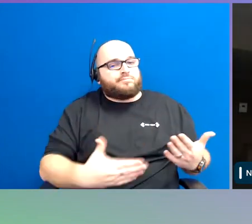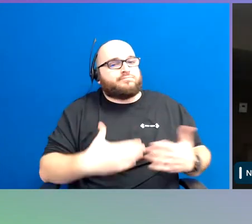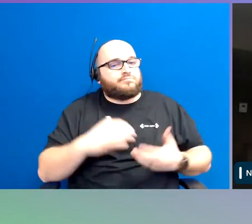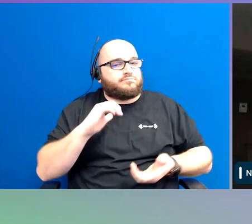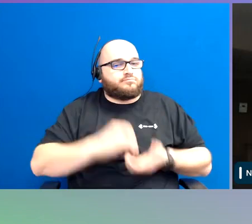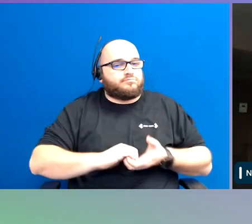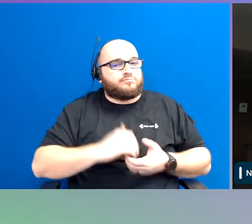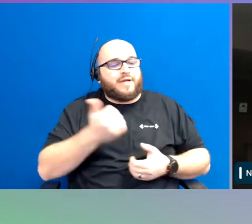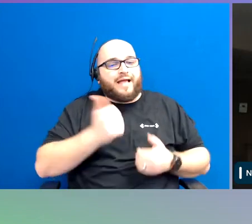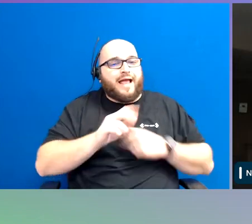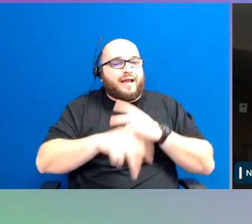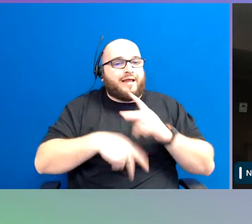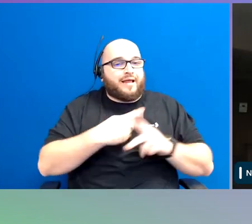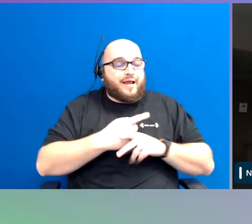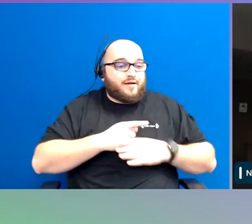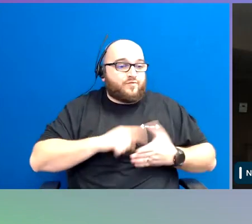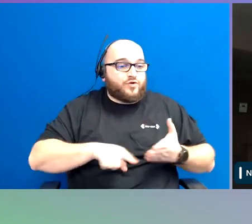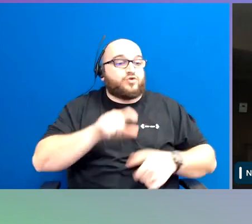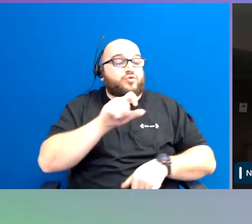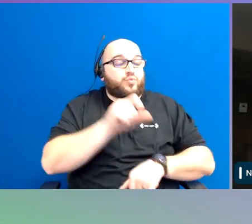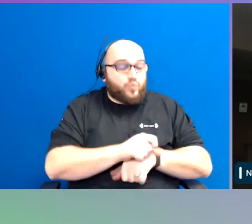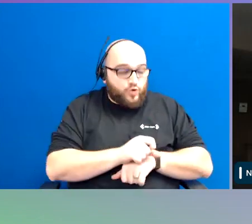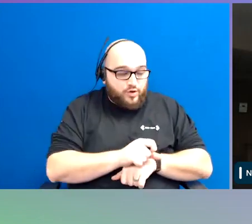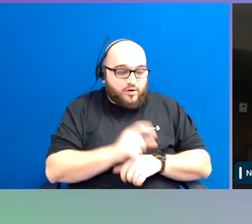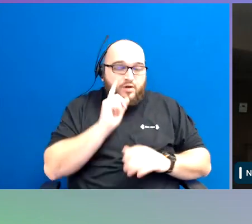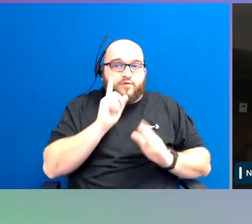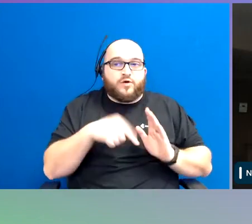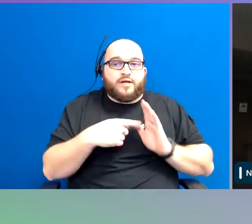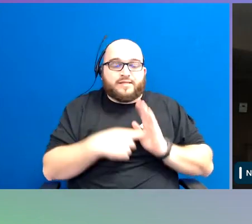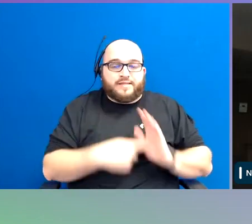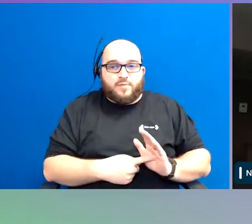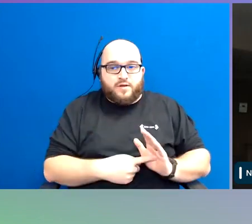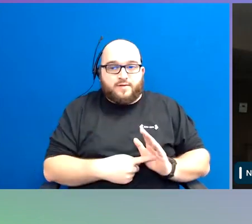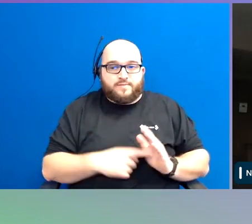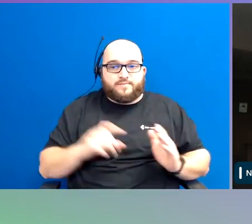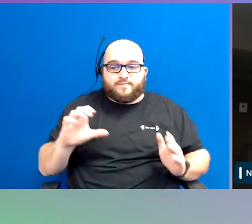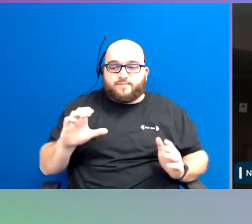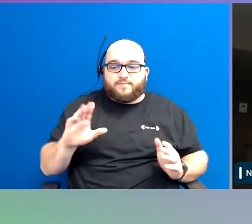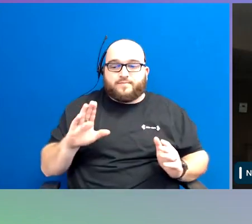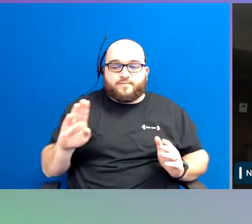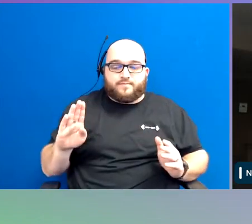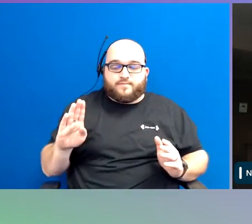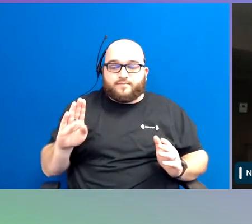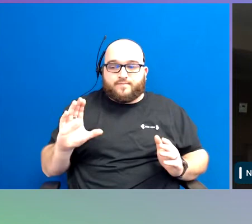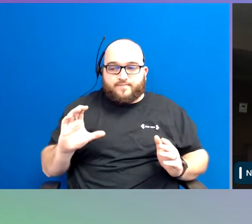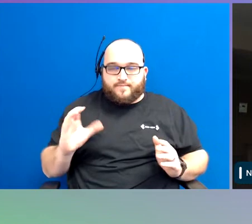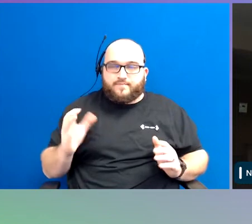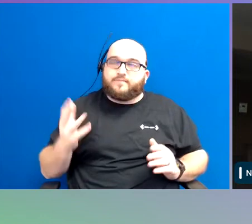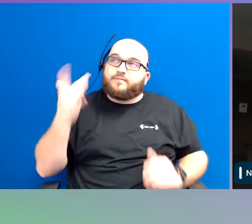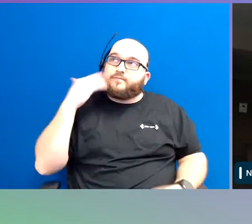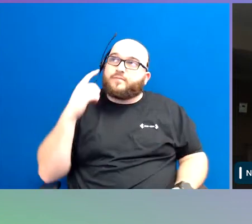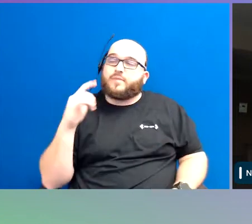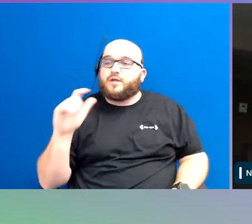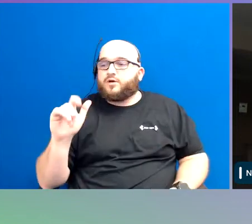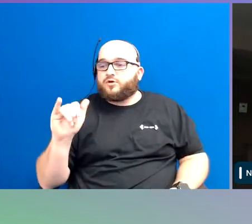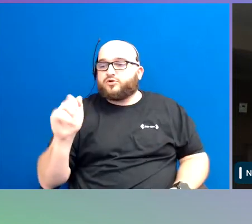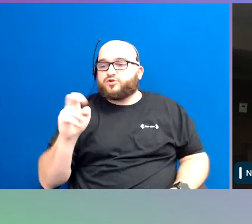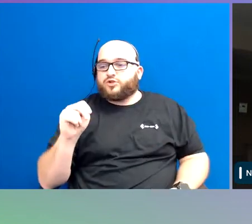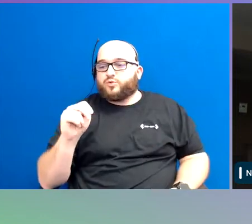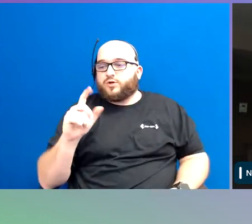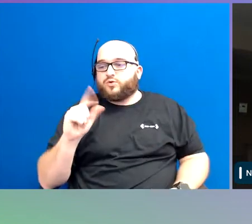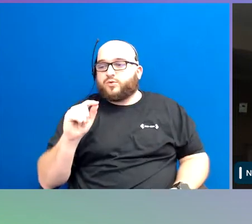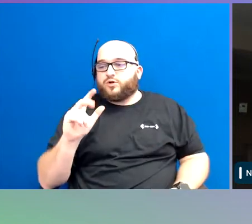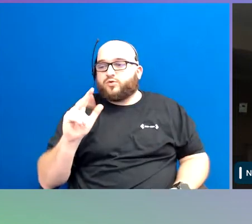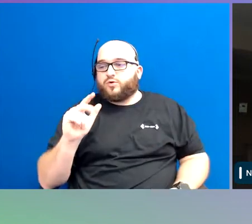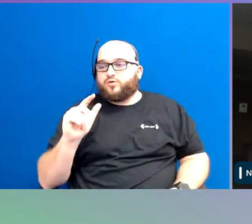of research work, is really, like for example, CBC back in January 2023, I